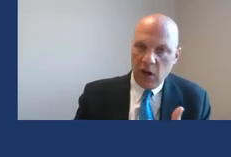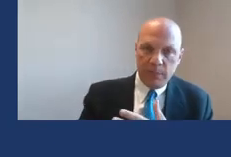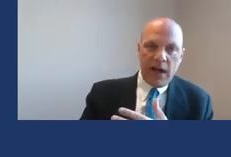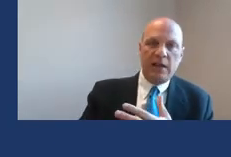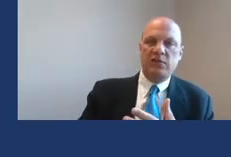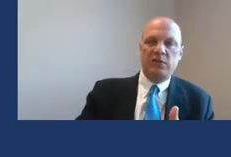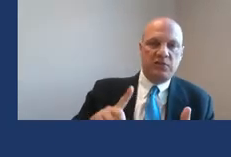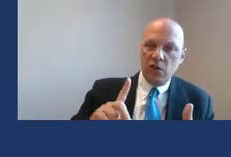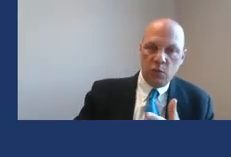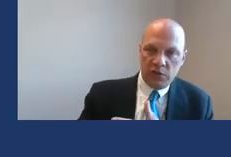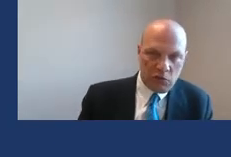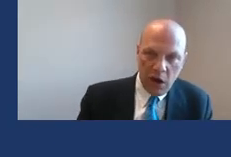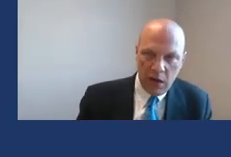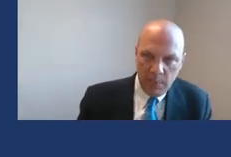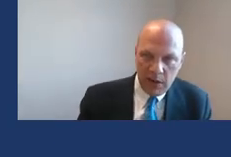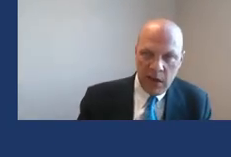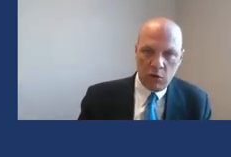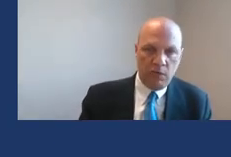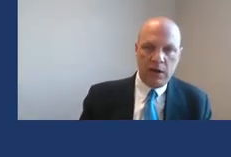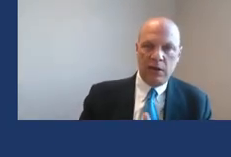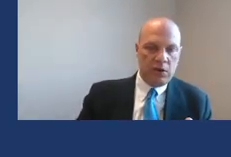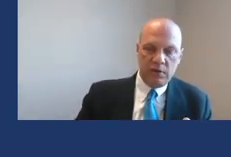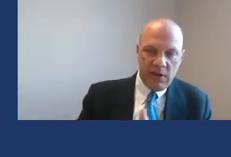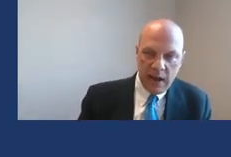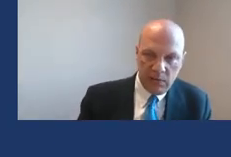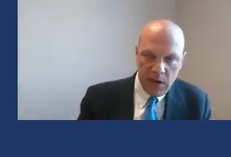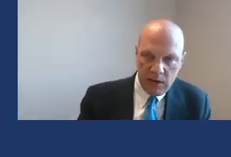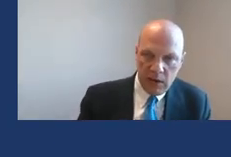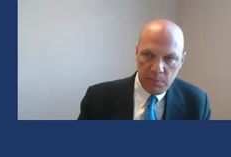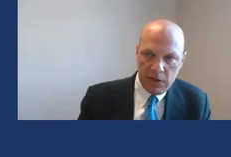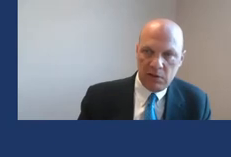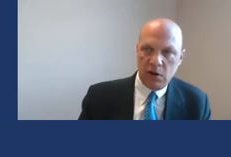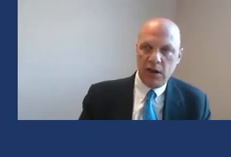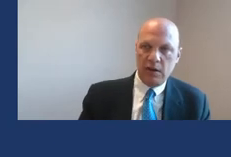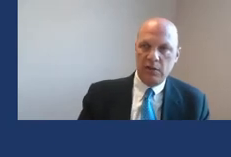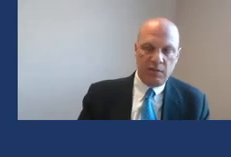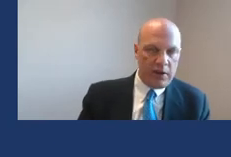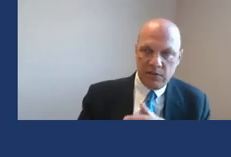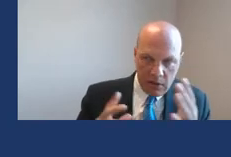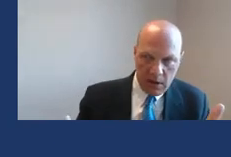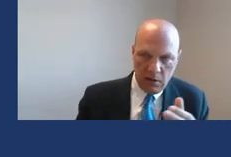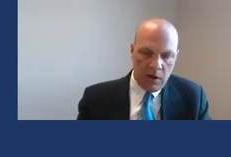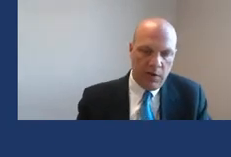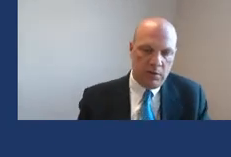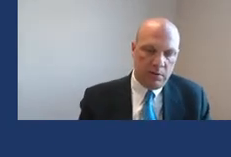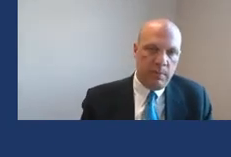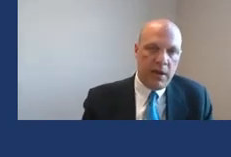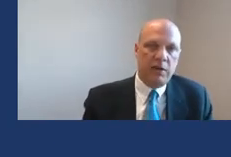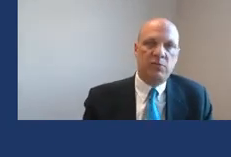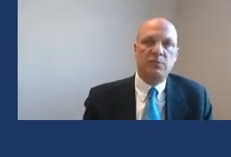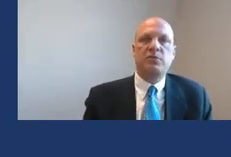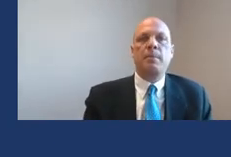either stop dialysis, withdraw mechanical ventilator, deactivate an implanted cardiac device, and a lot of